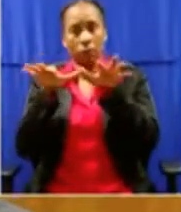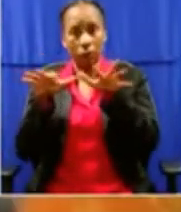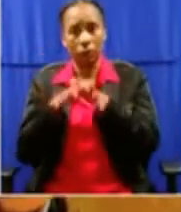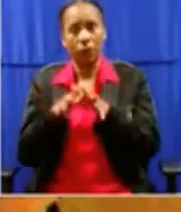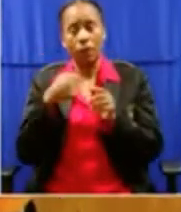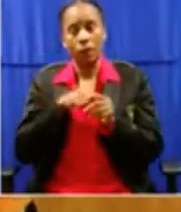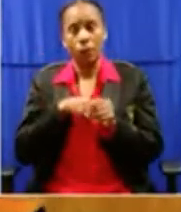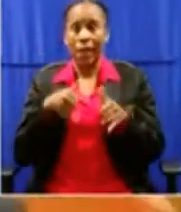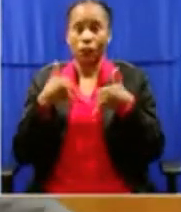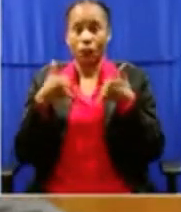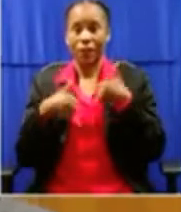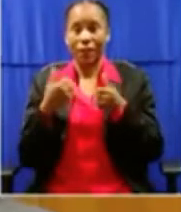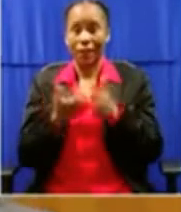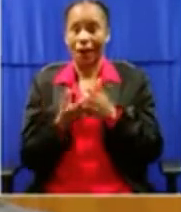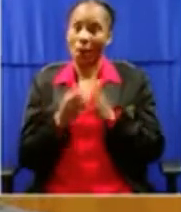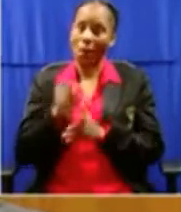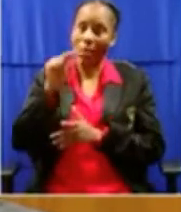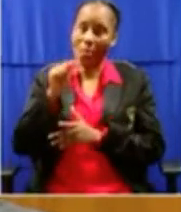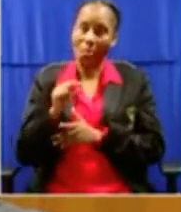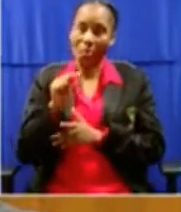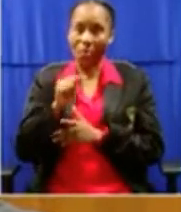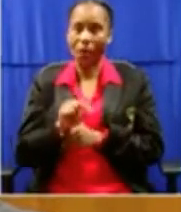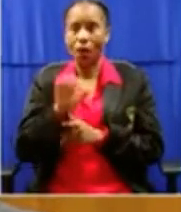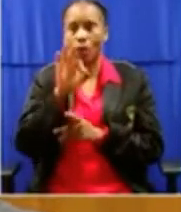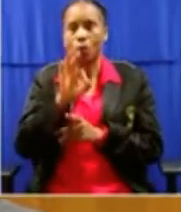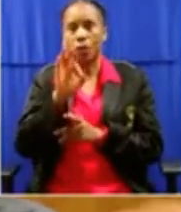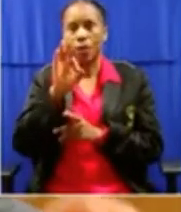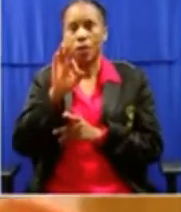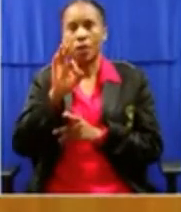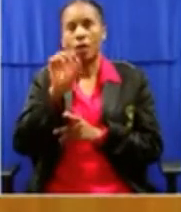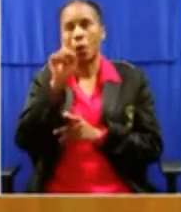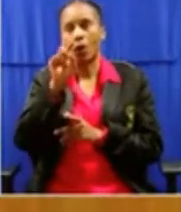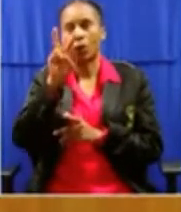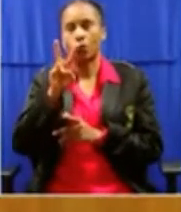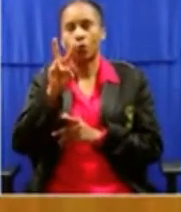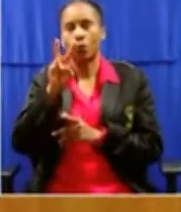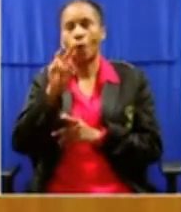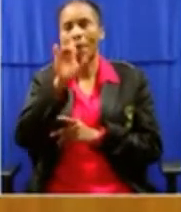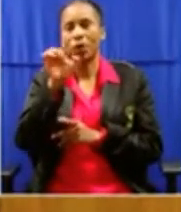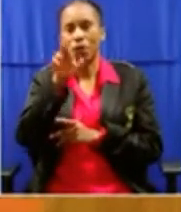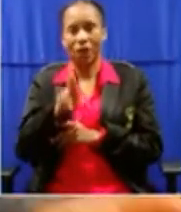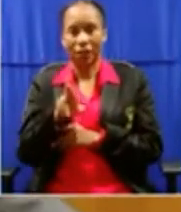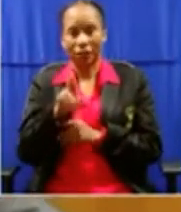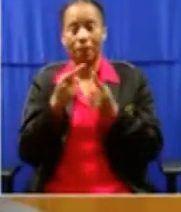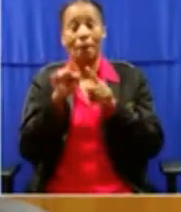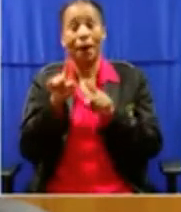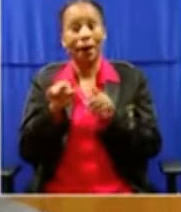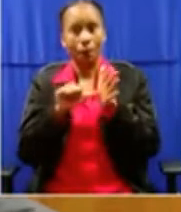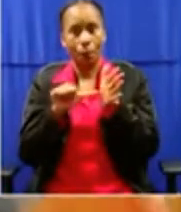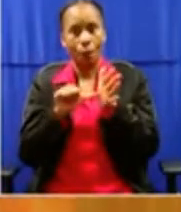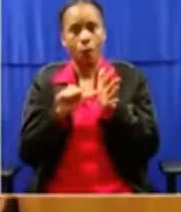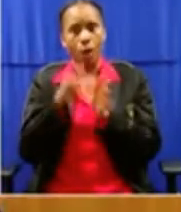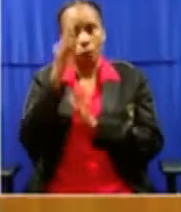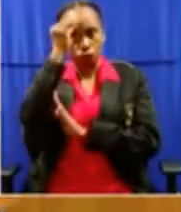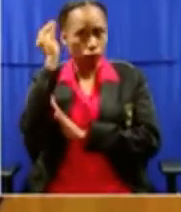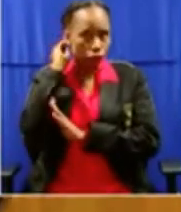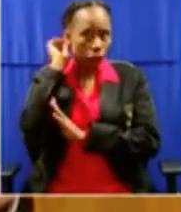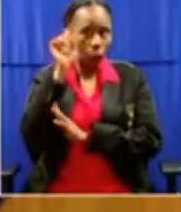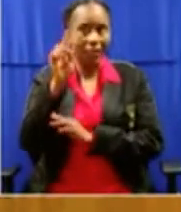time, with revenue projections down by 312 billion rand. However, it's important to note that certain of